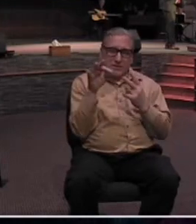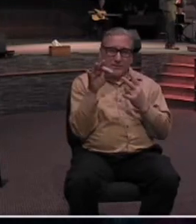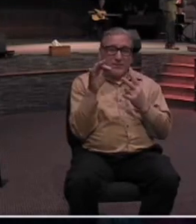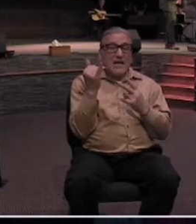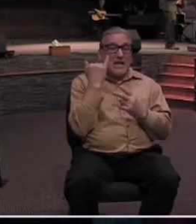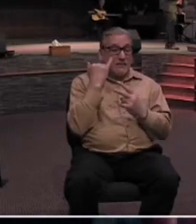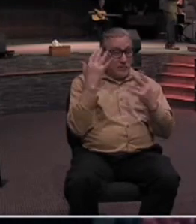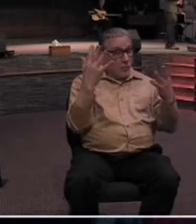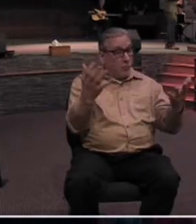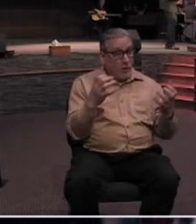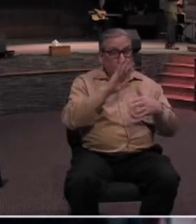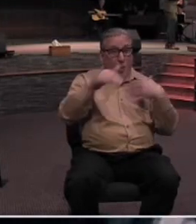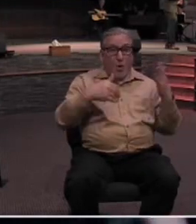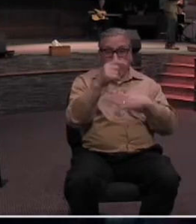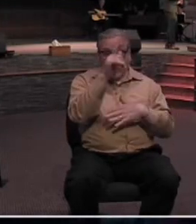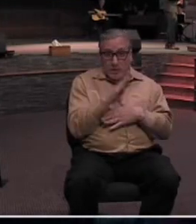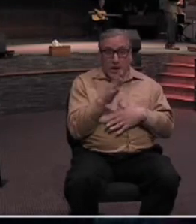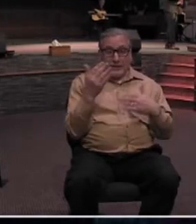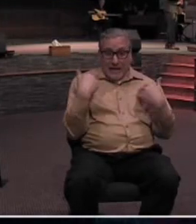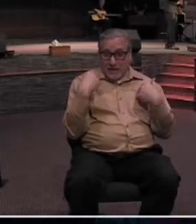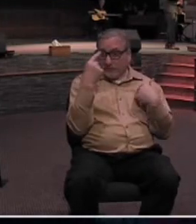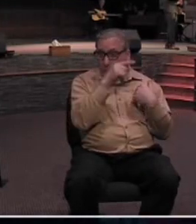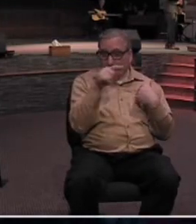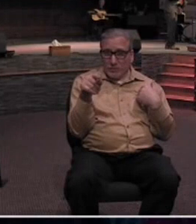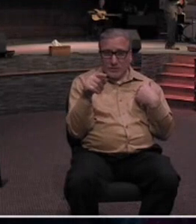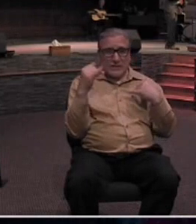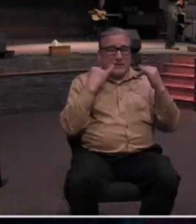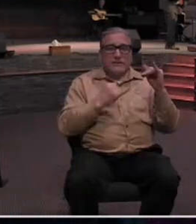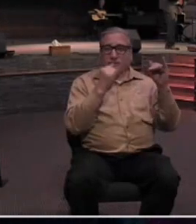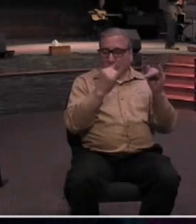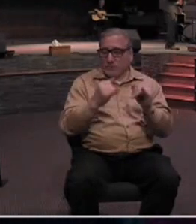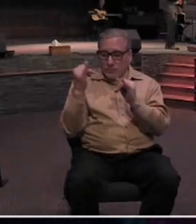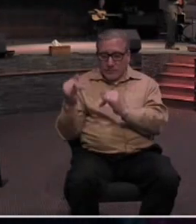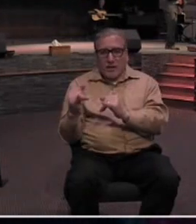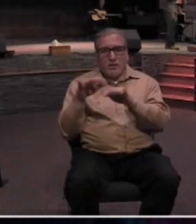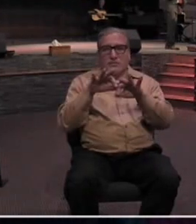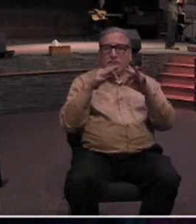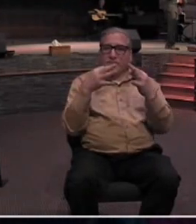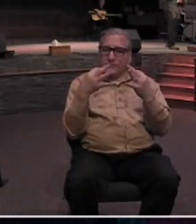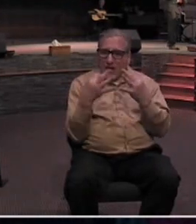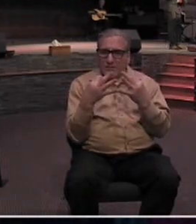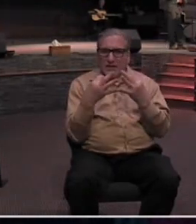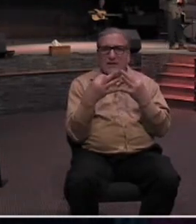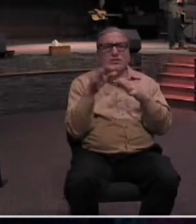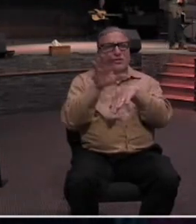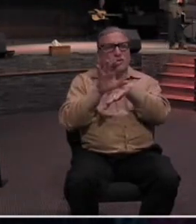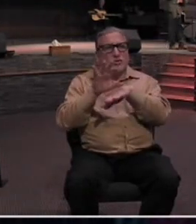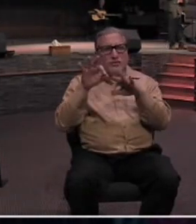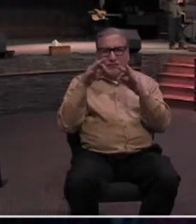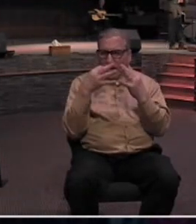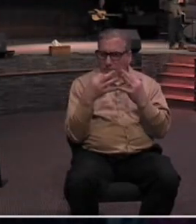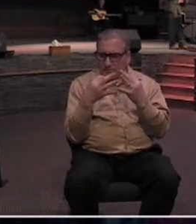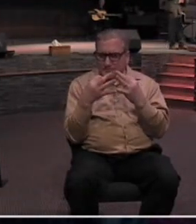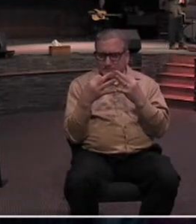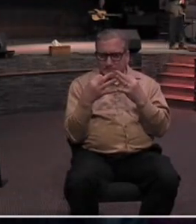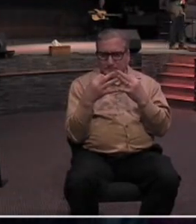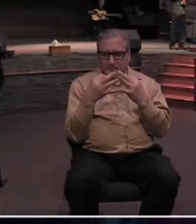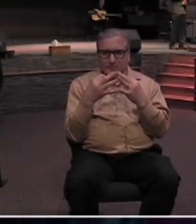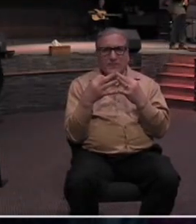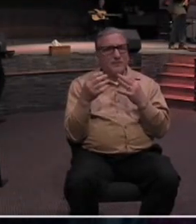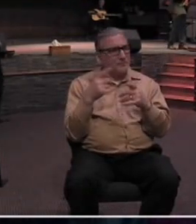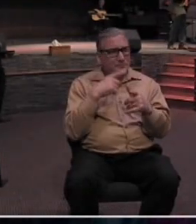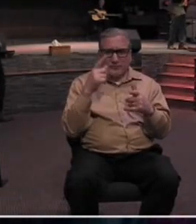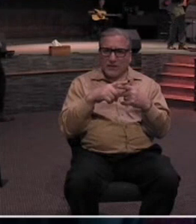all that God has for you, as an individual, as a family, as a church family, then you